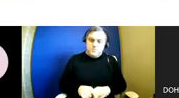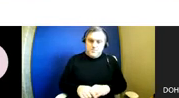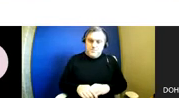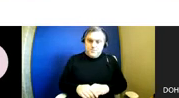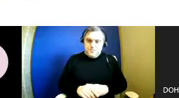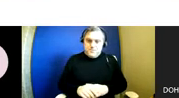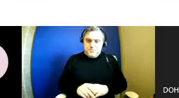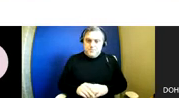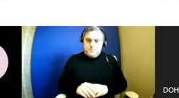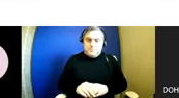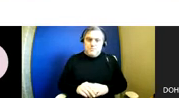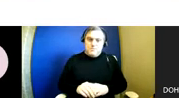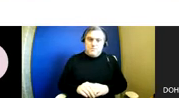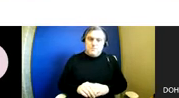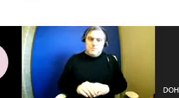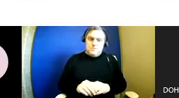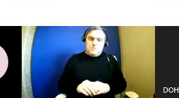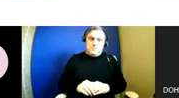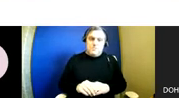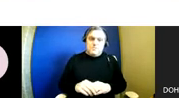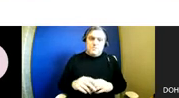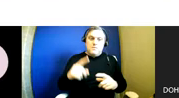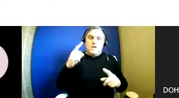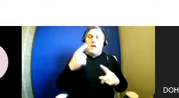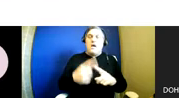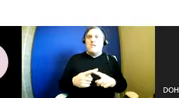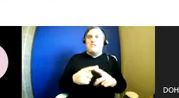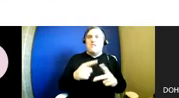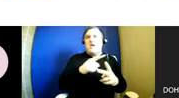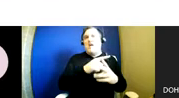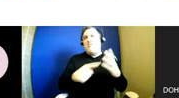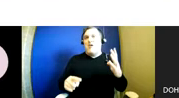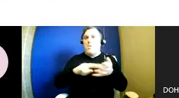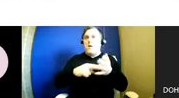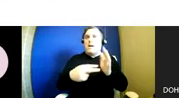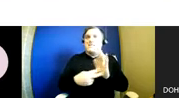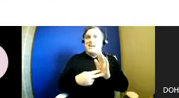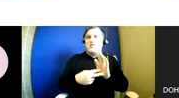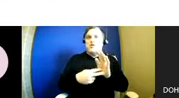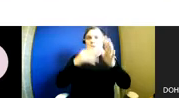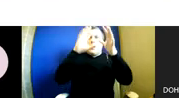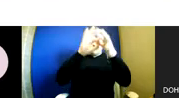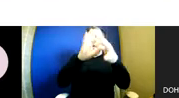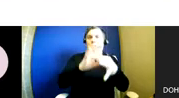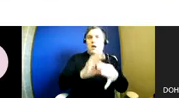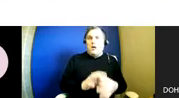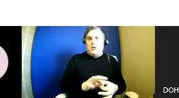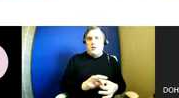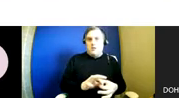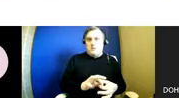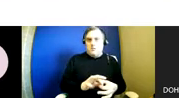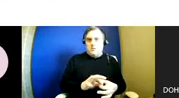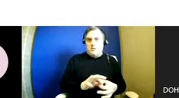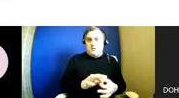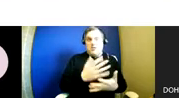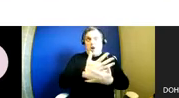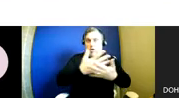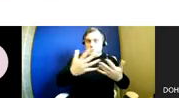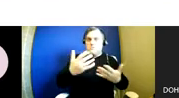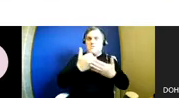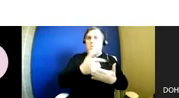And there's also a lot of really good links to signpost to other organisations. There's a lot of support out there, but a lot of people don't know how to find it.